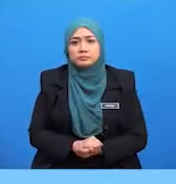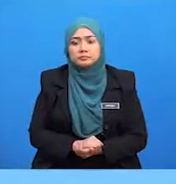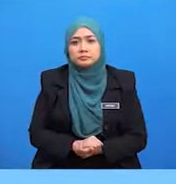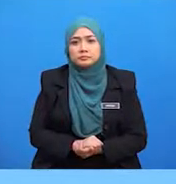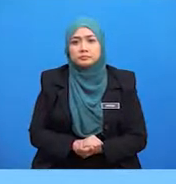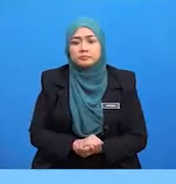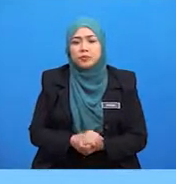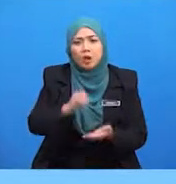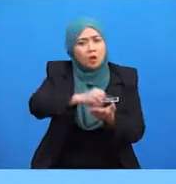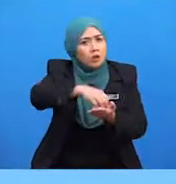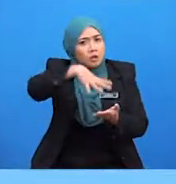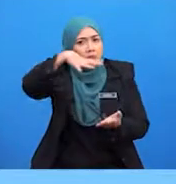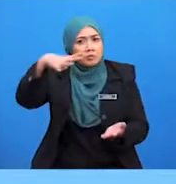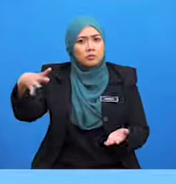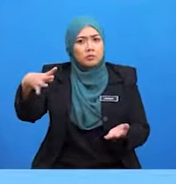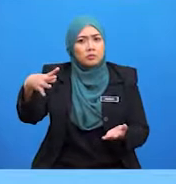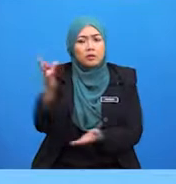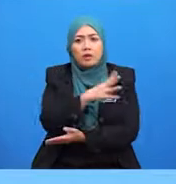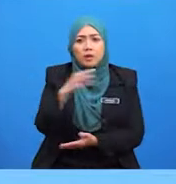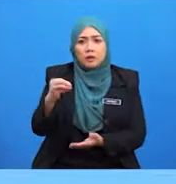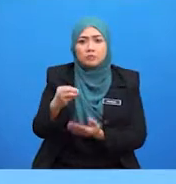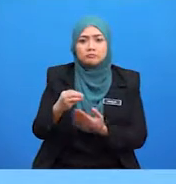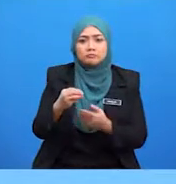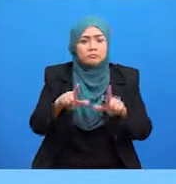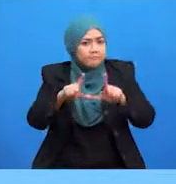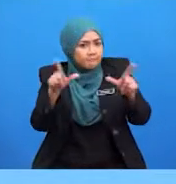less expensive compared to those regular taxis.